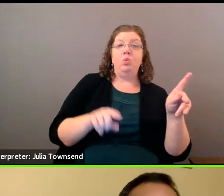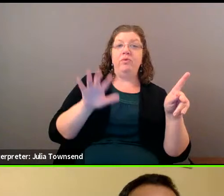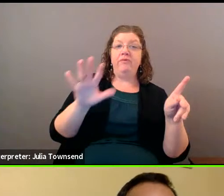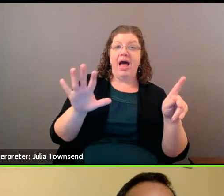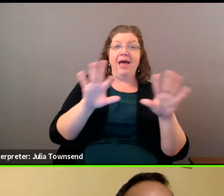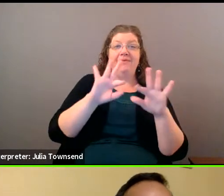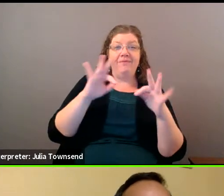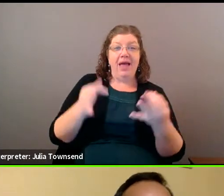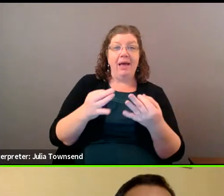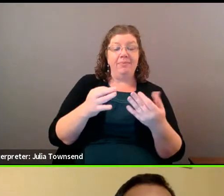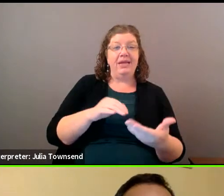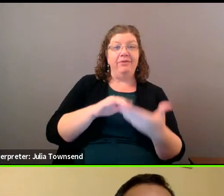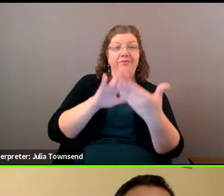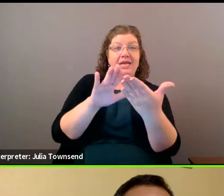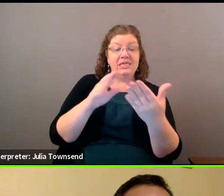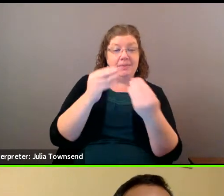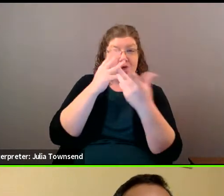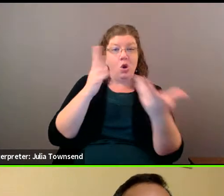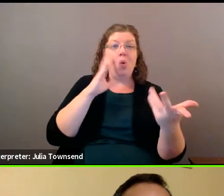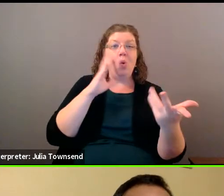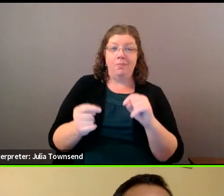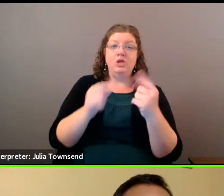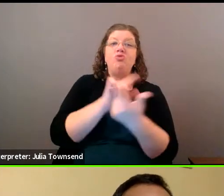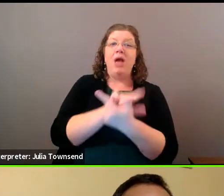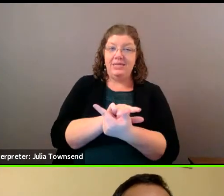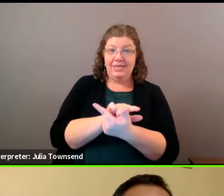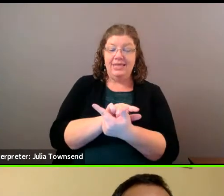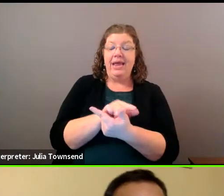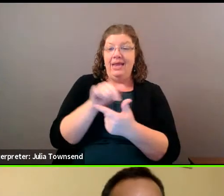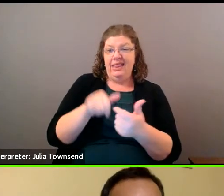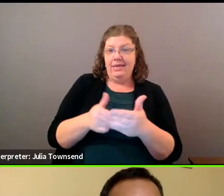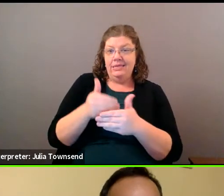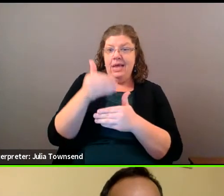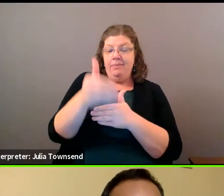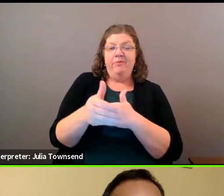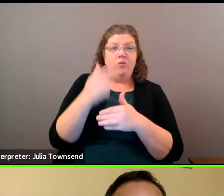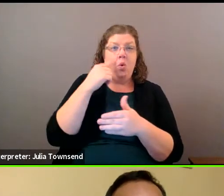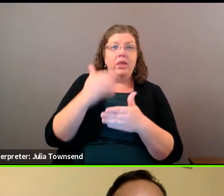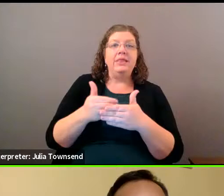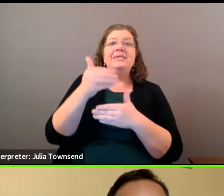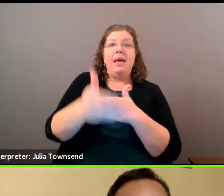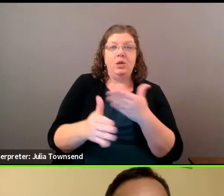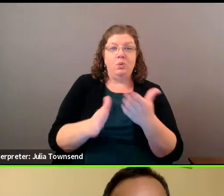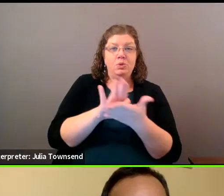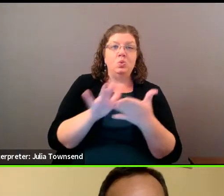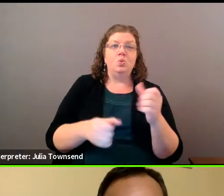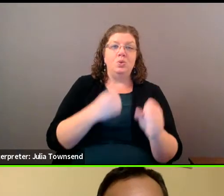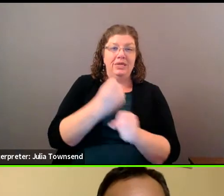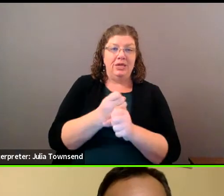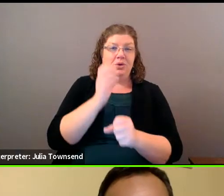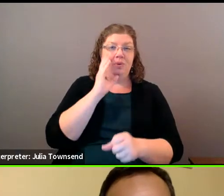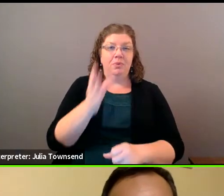materials also will be translated for this upcoming school year.